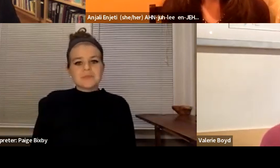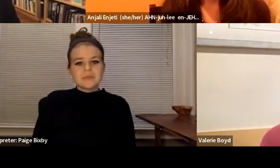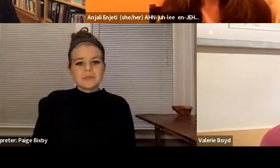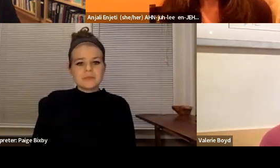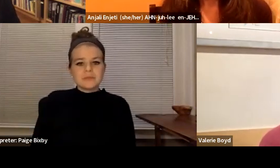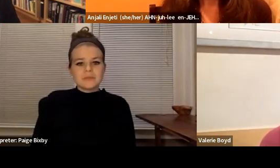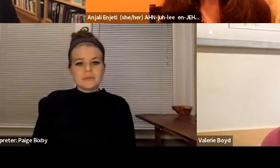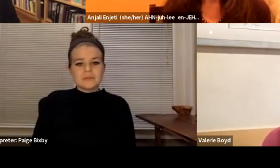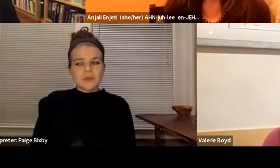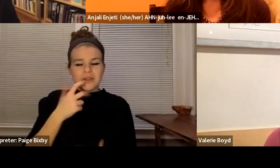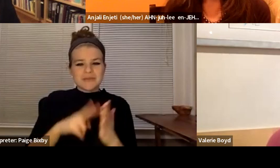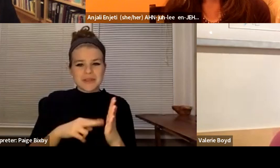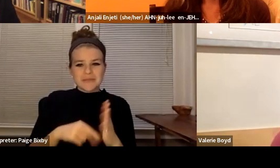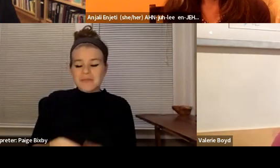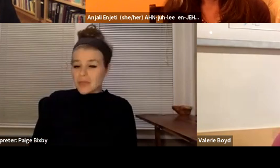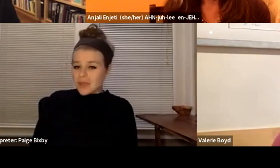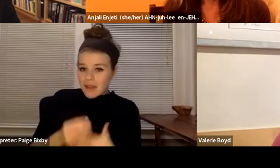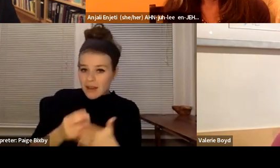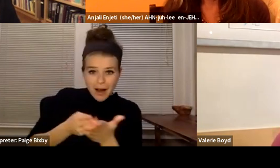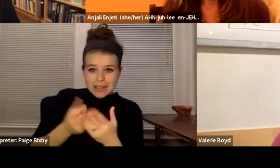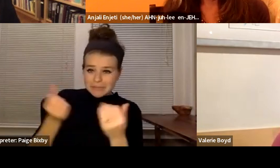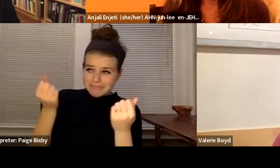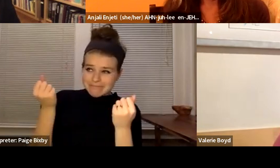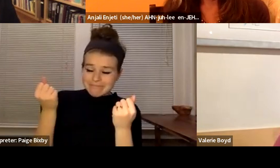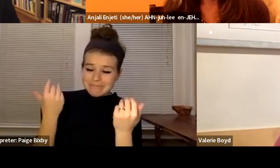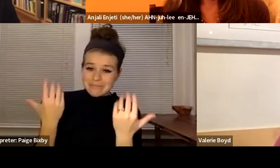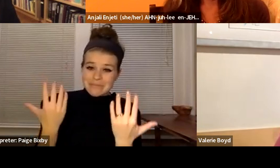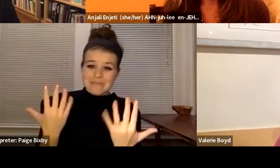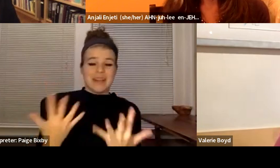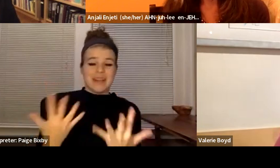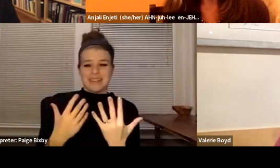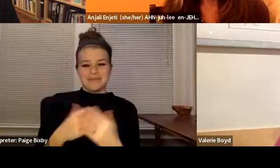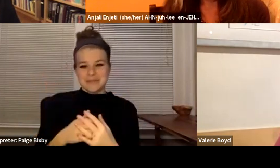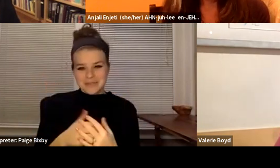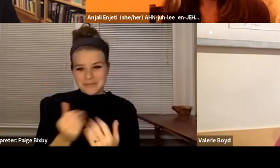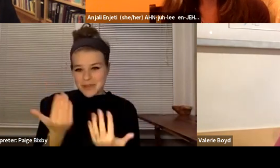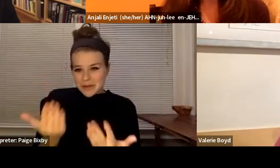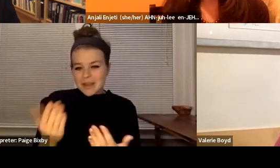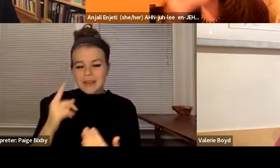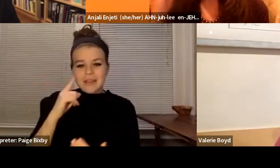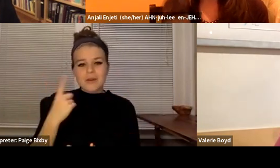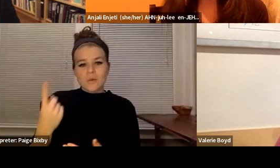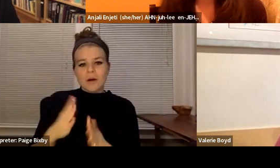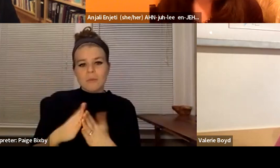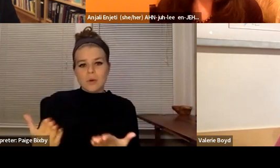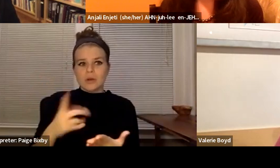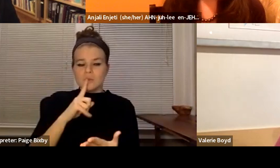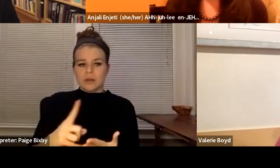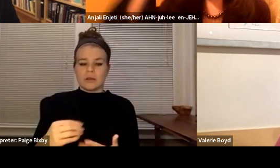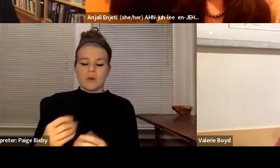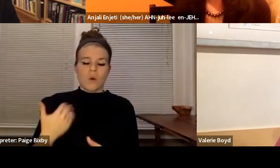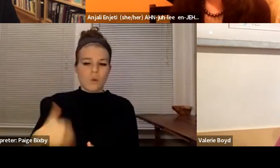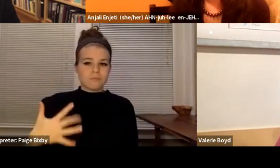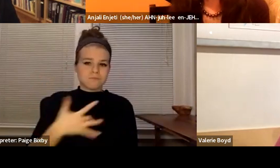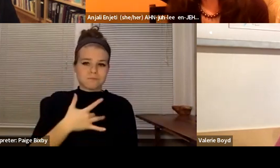honestly, there are just so many to recommend, but I think a book that really changed my